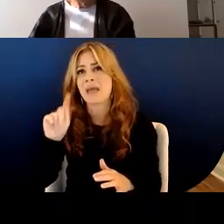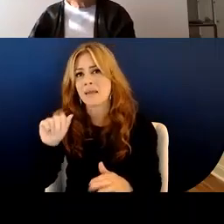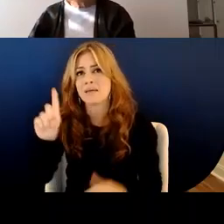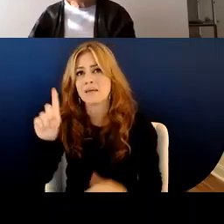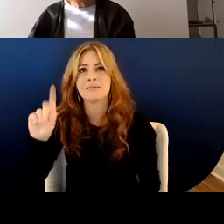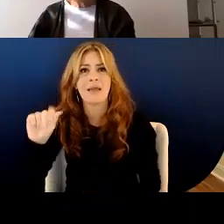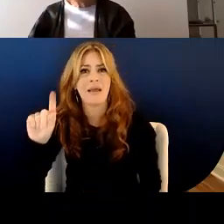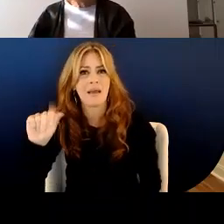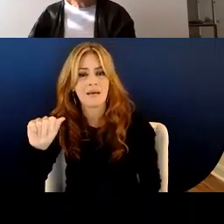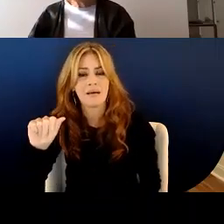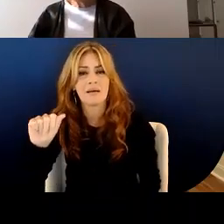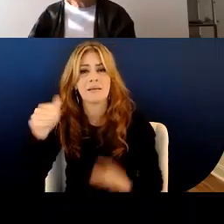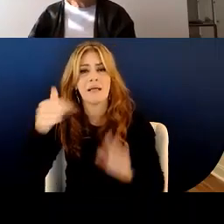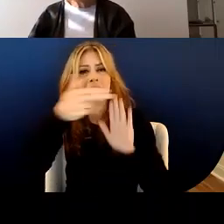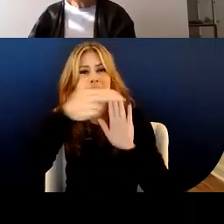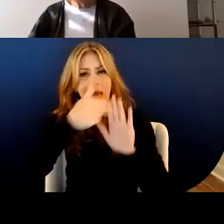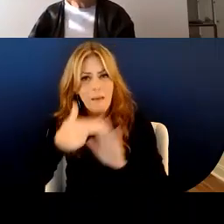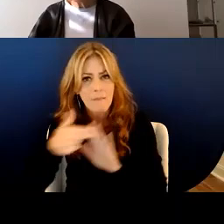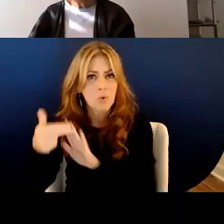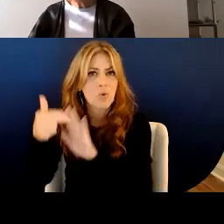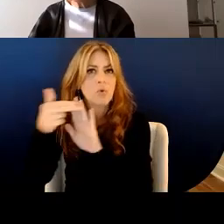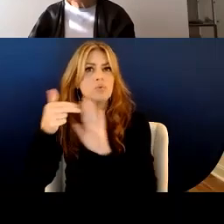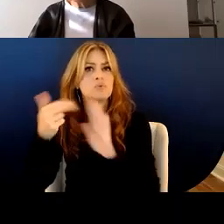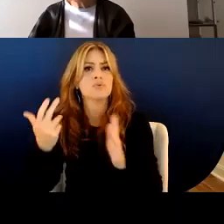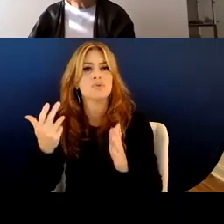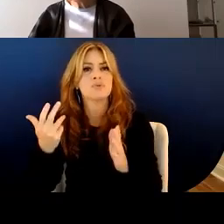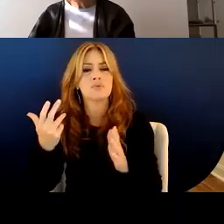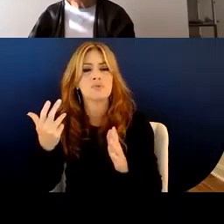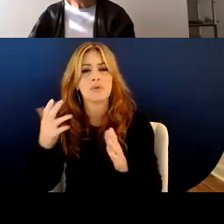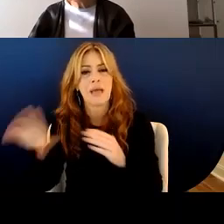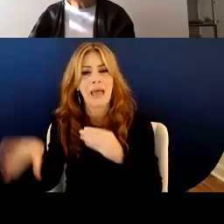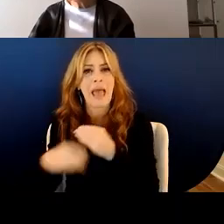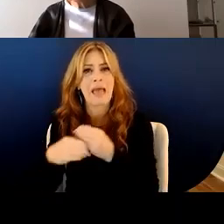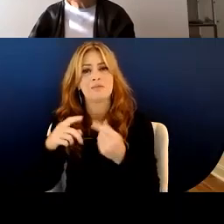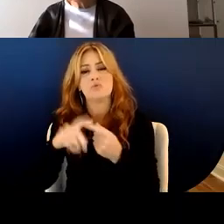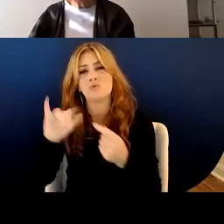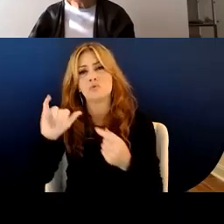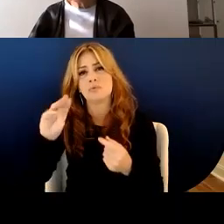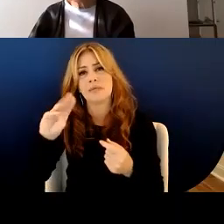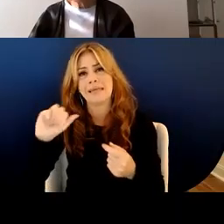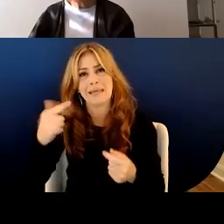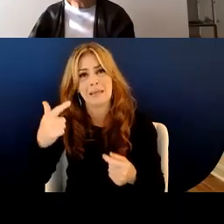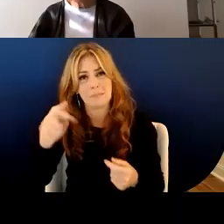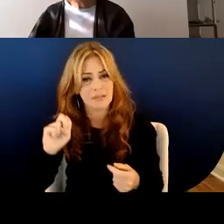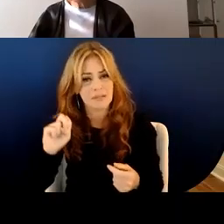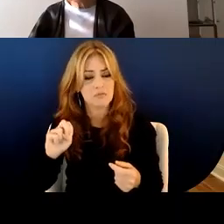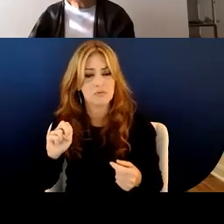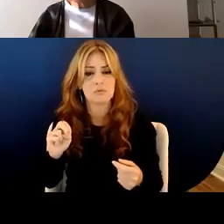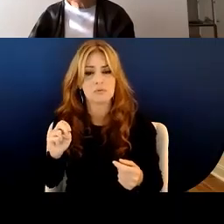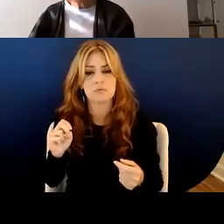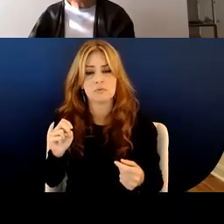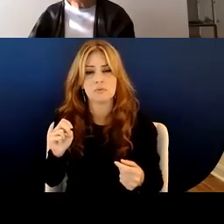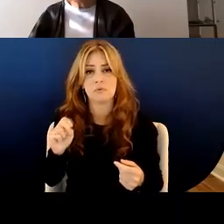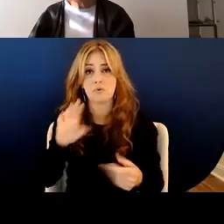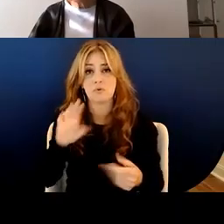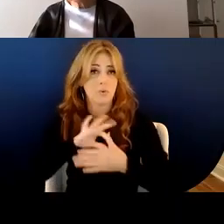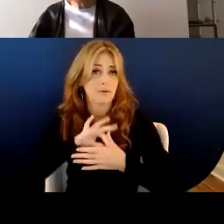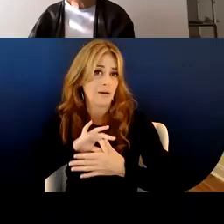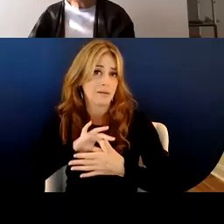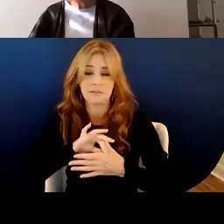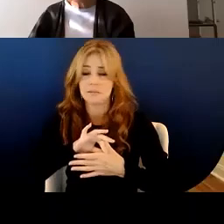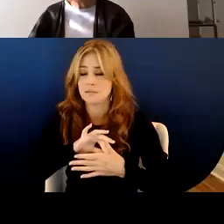alt labels on images. So your content is not going to